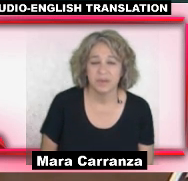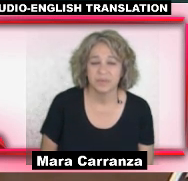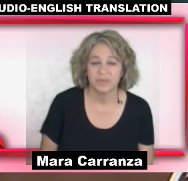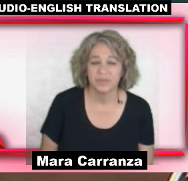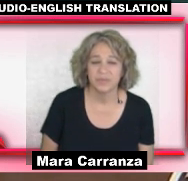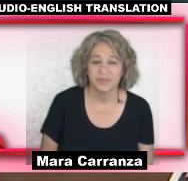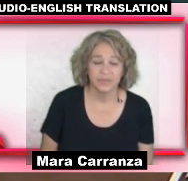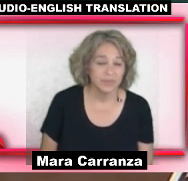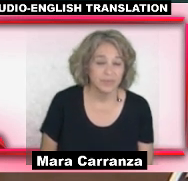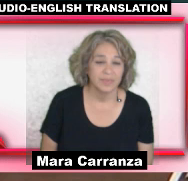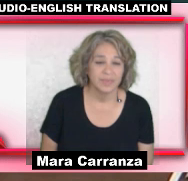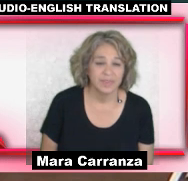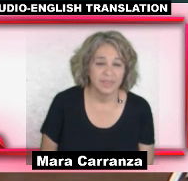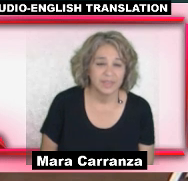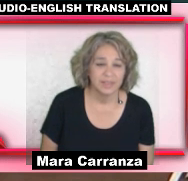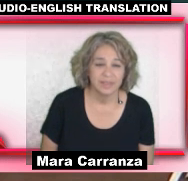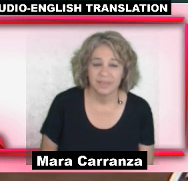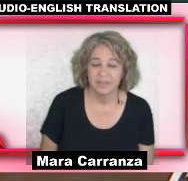autonomy.